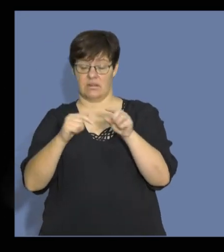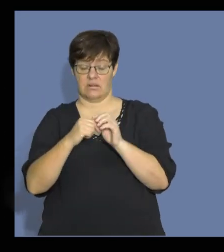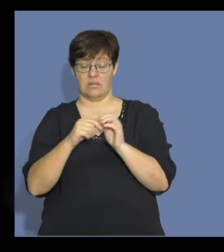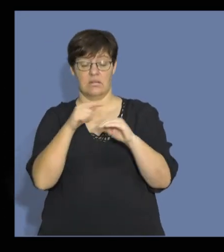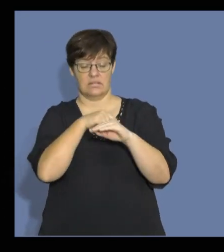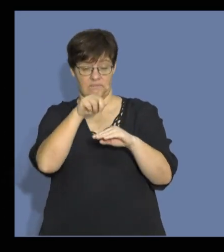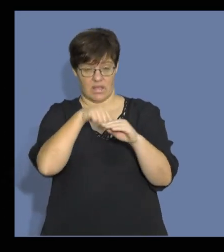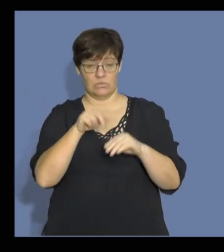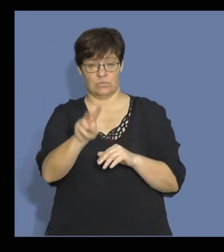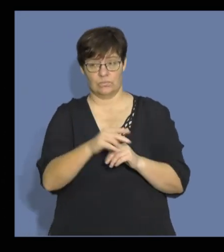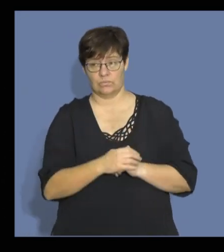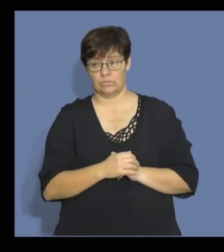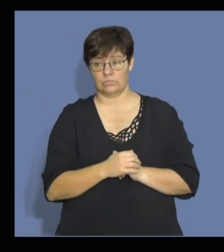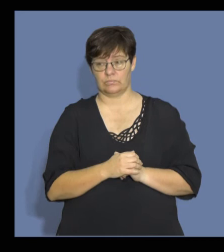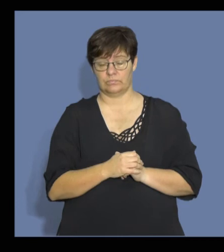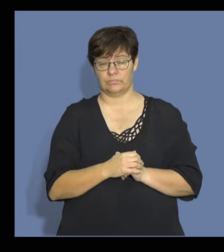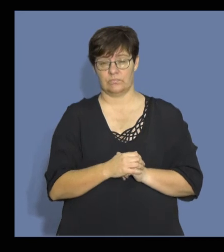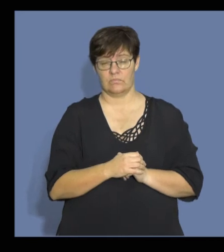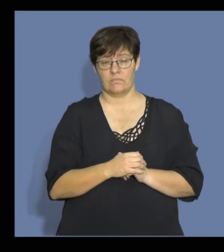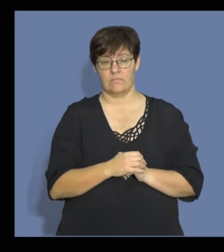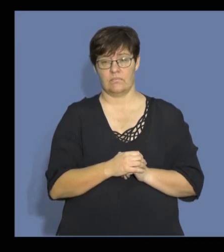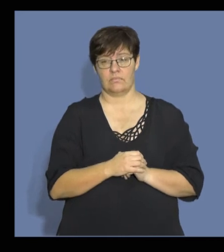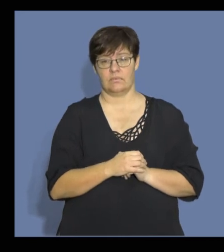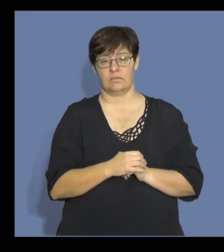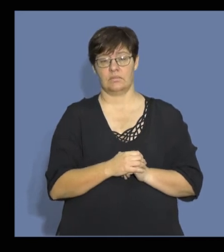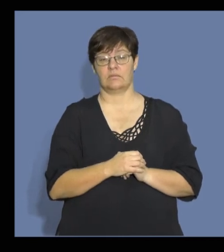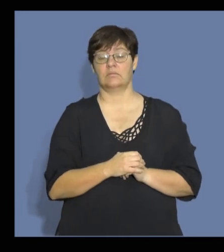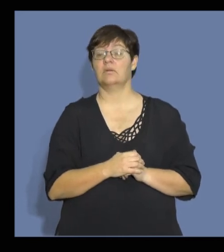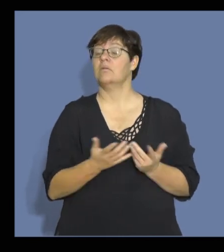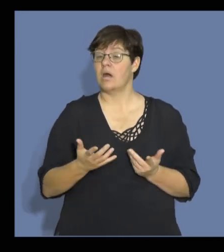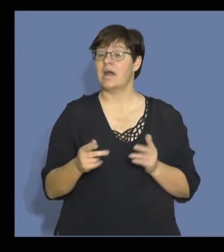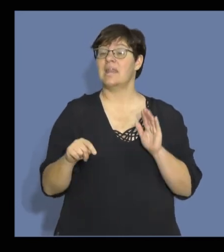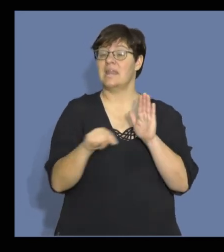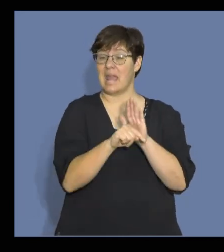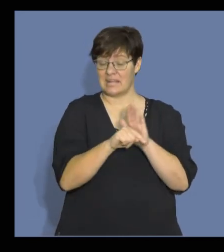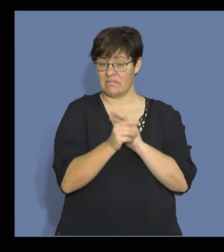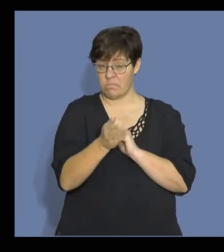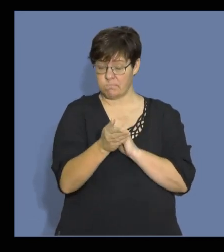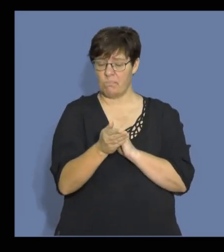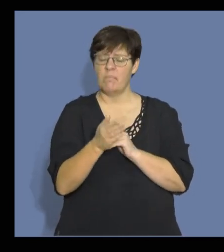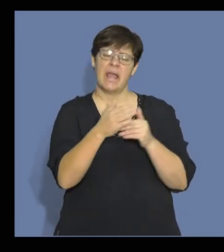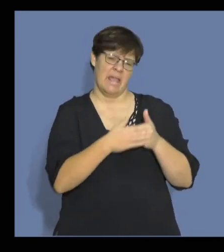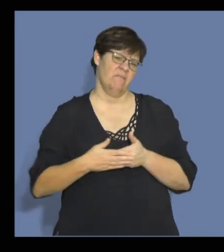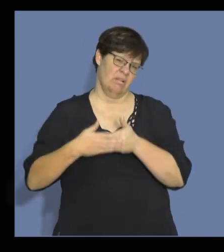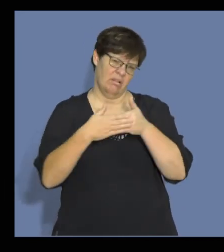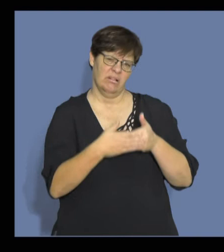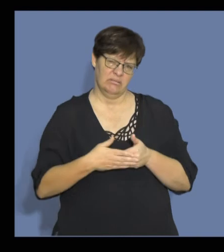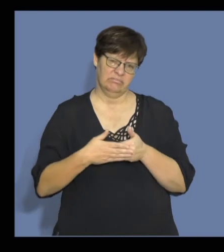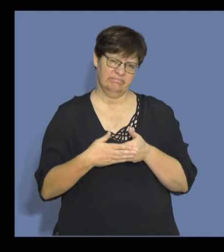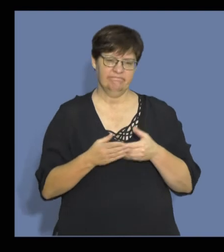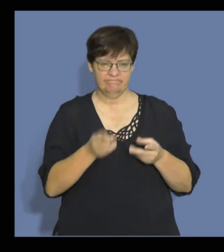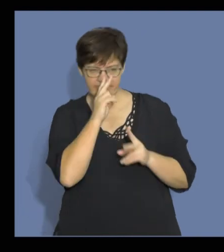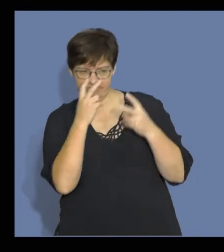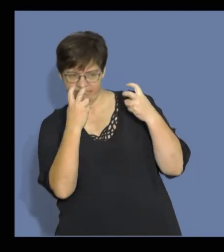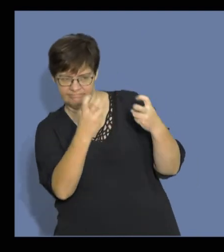I'm going to divide that by 2. Now, again, specifically when there's negatives here, please just be careful. Let's make sure that we get this